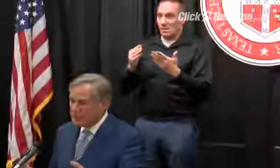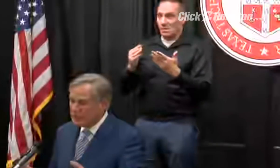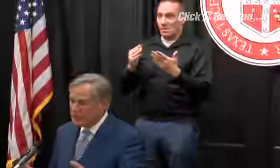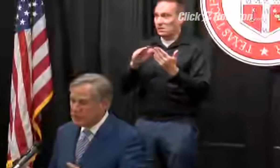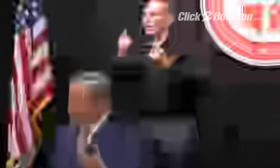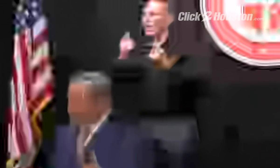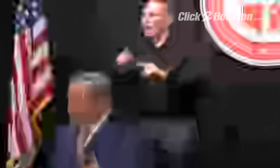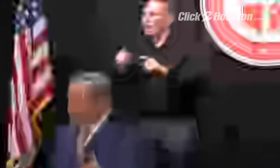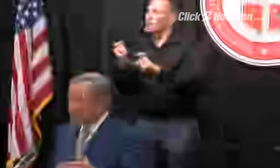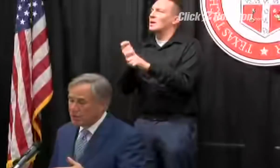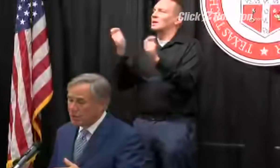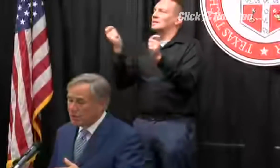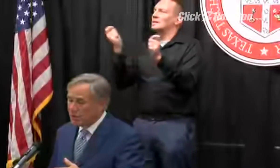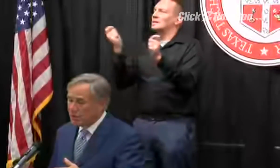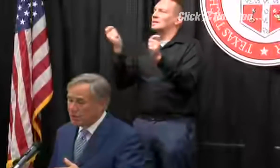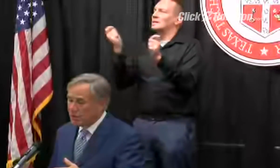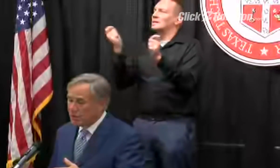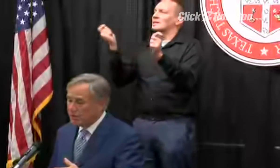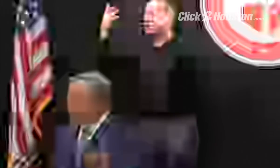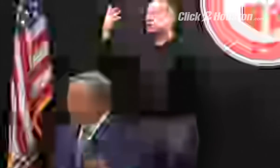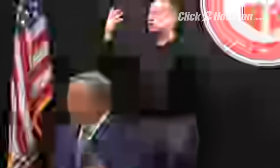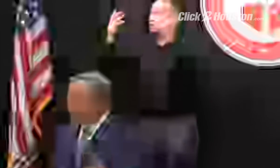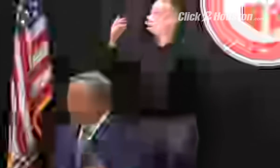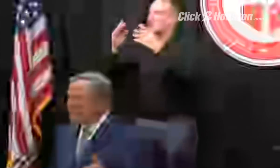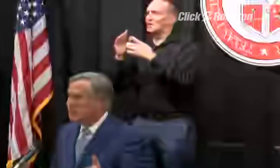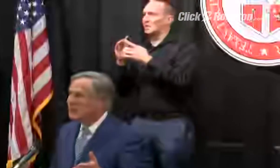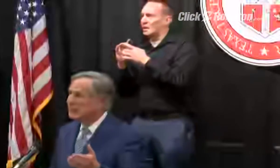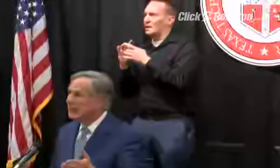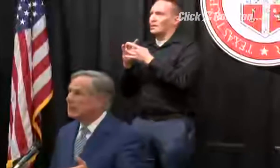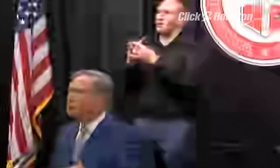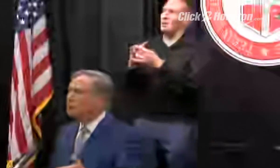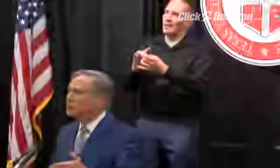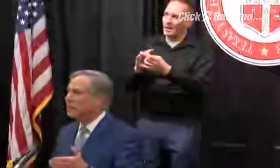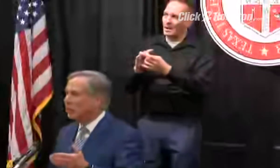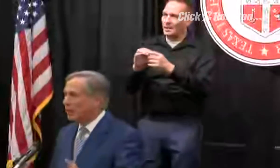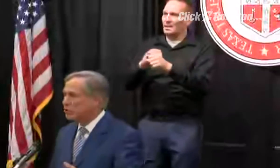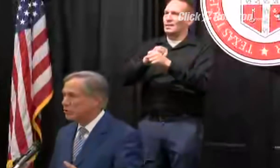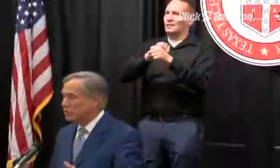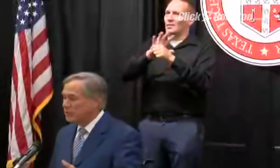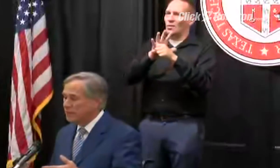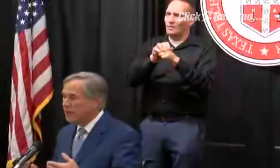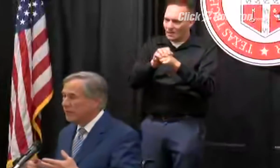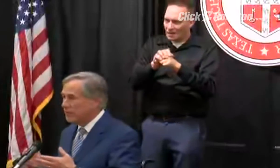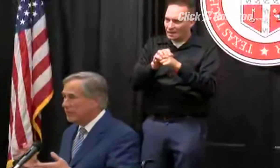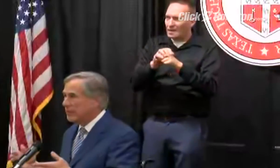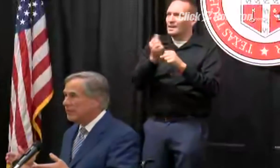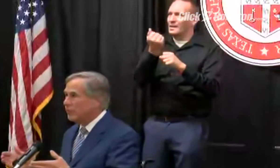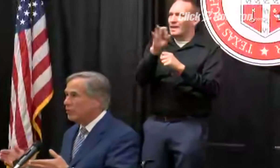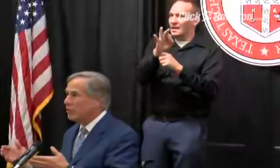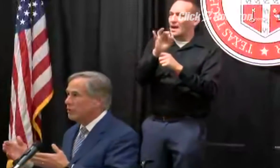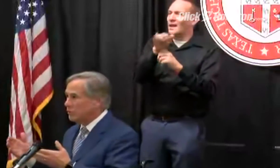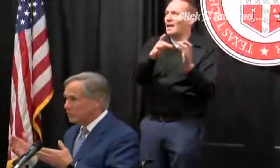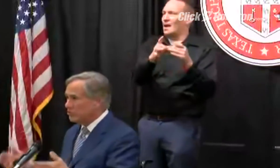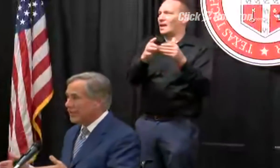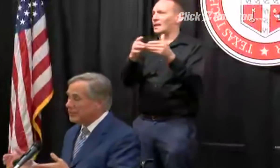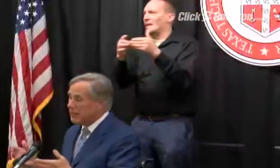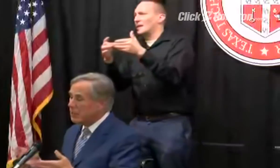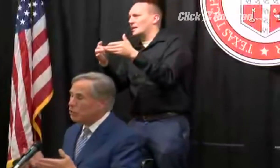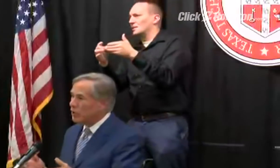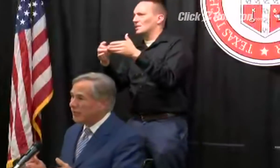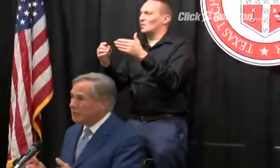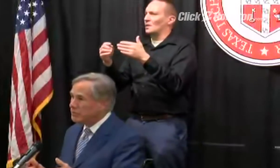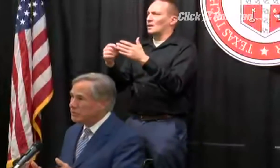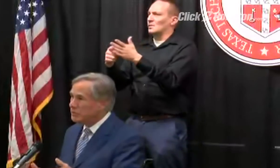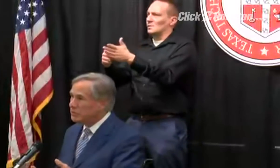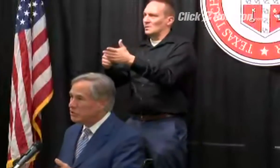an acceleration of the spread of COVID-19, leading to an acceleration of the need for the state and